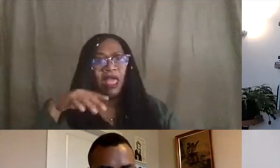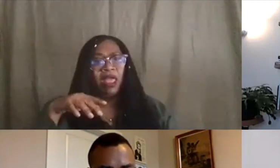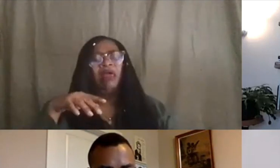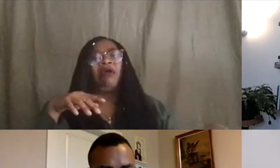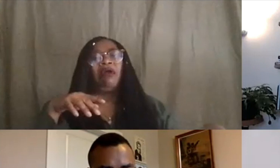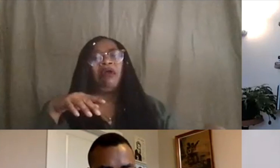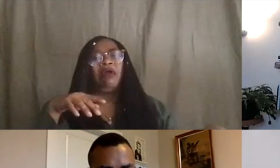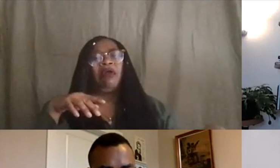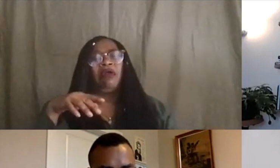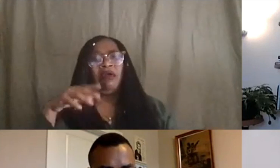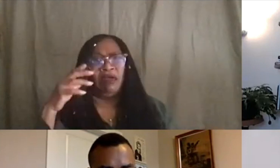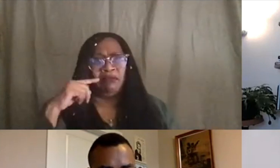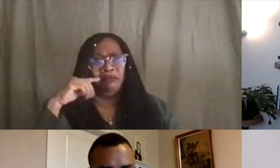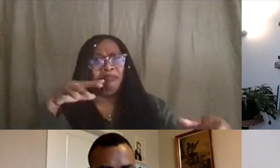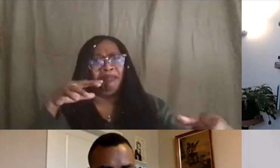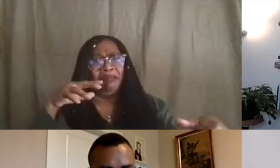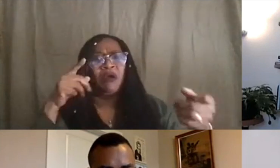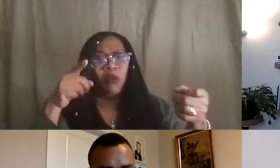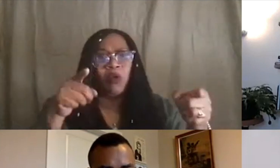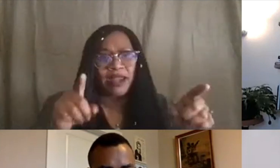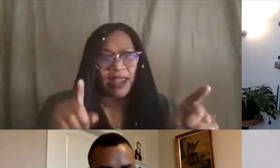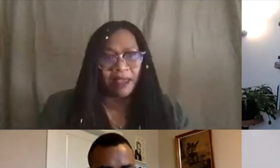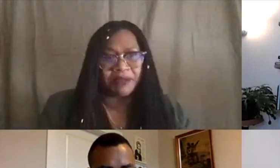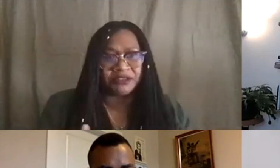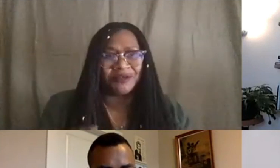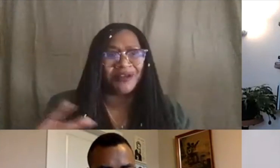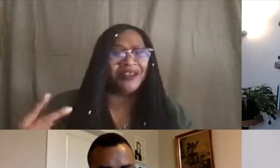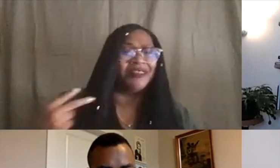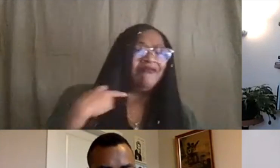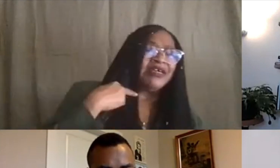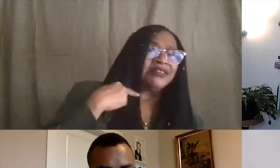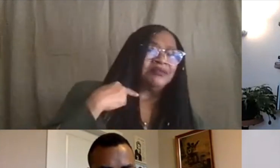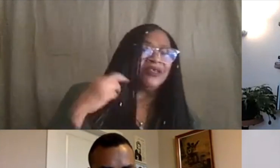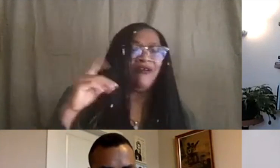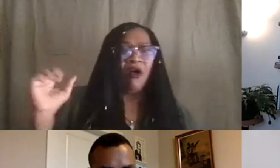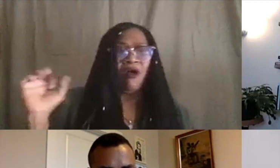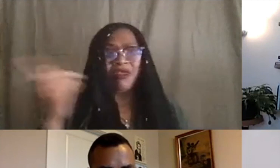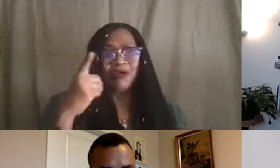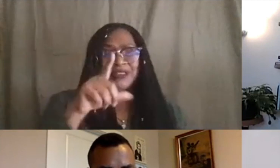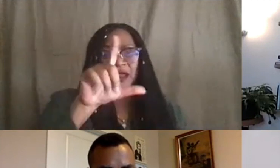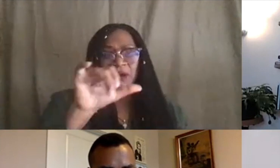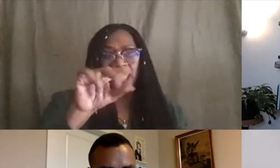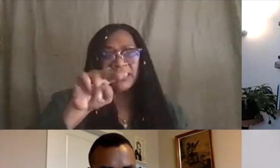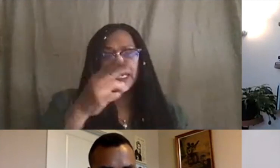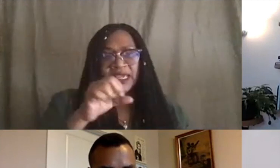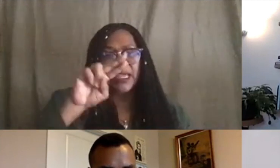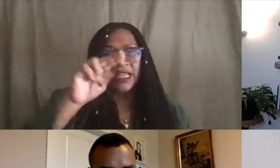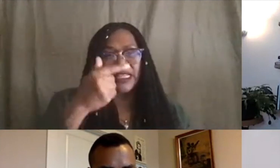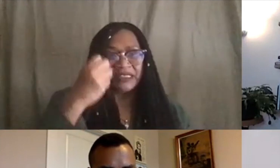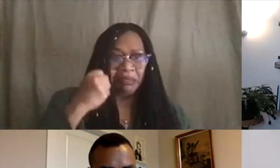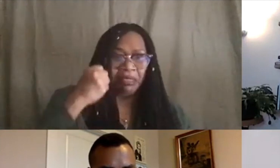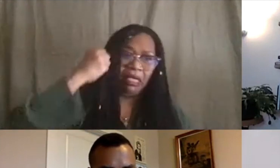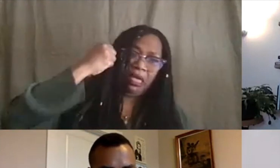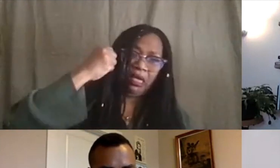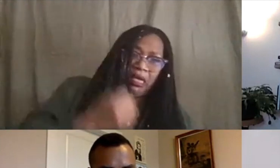what happened to the victims of lynchings, but ultimately